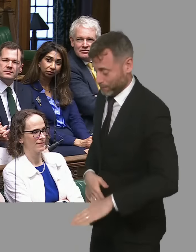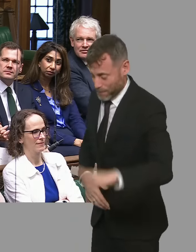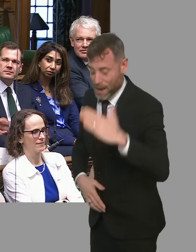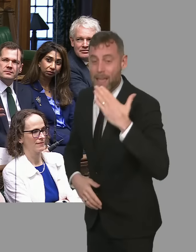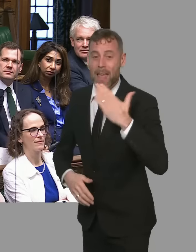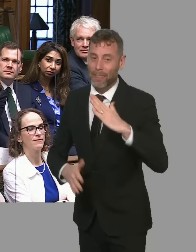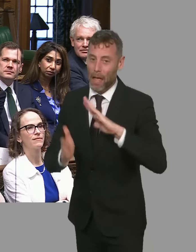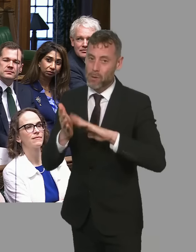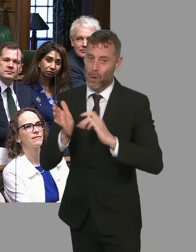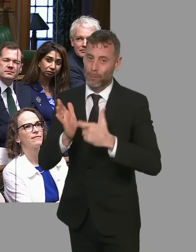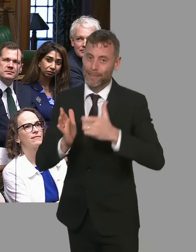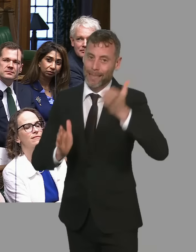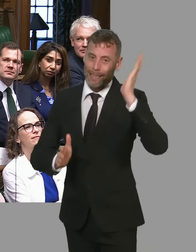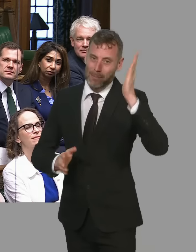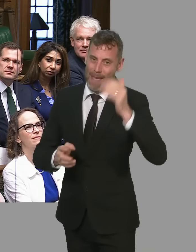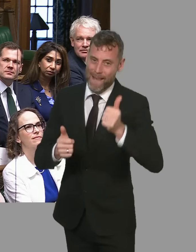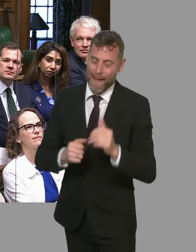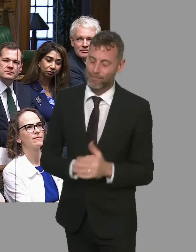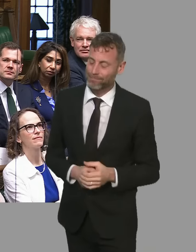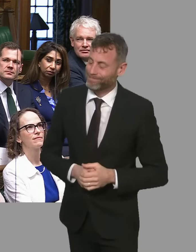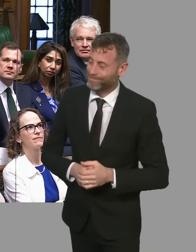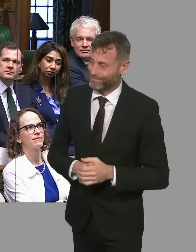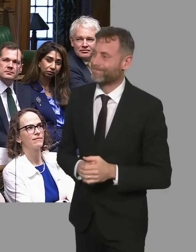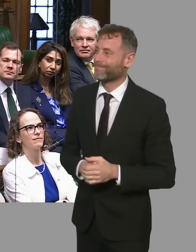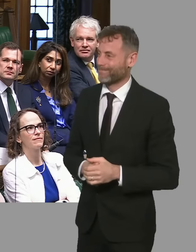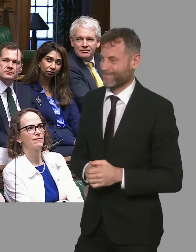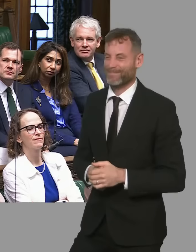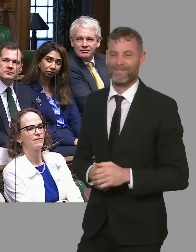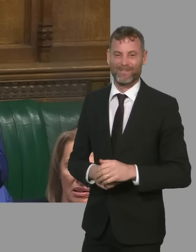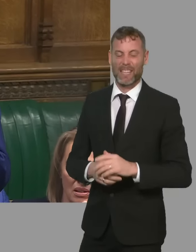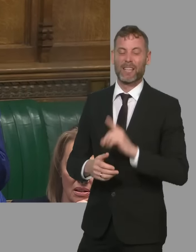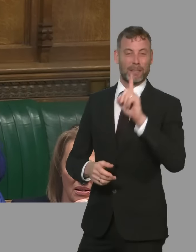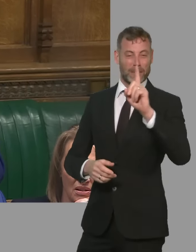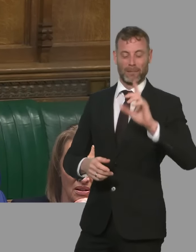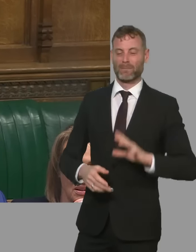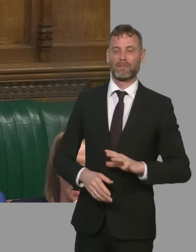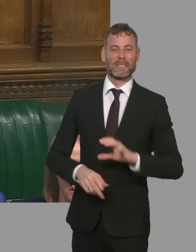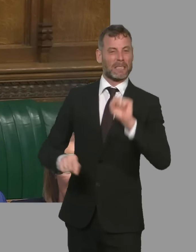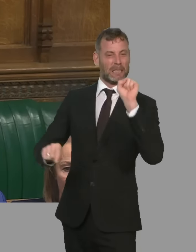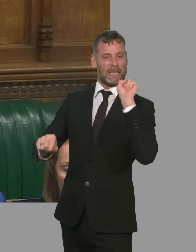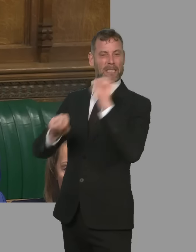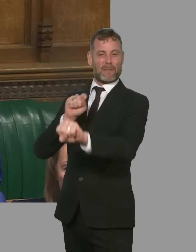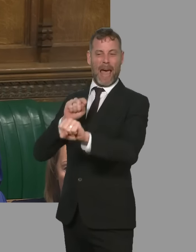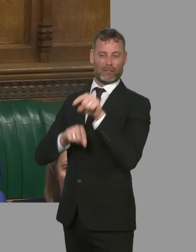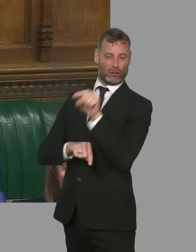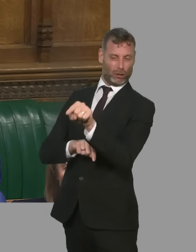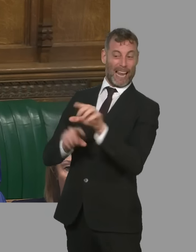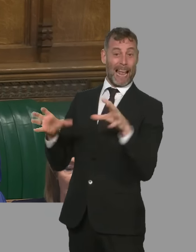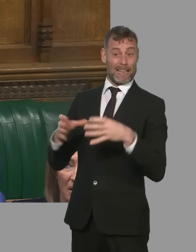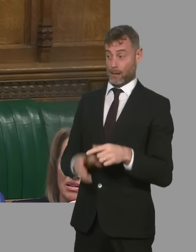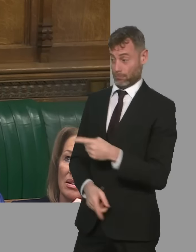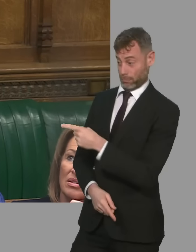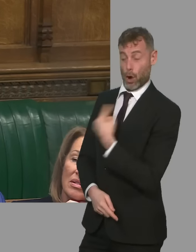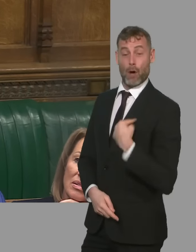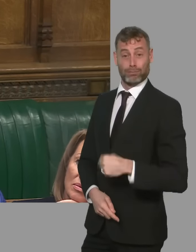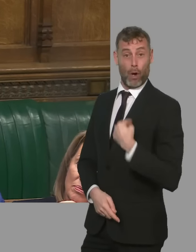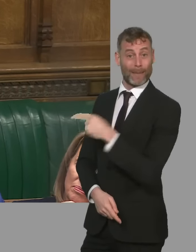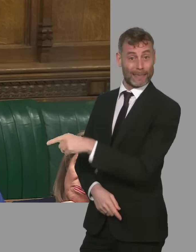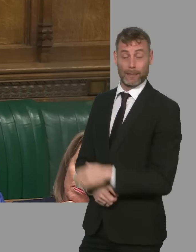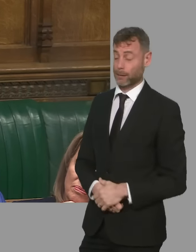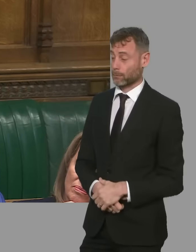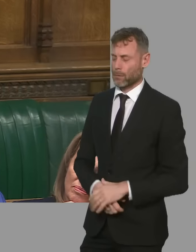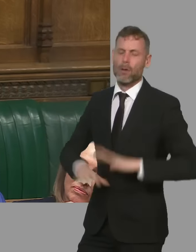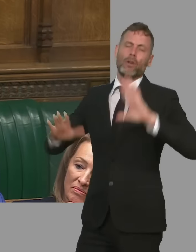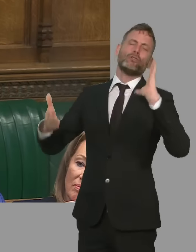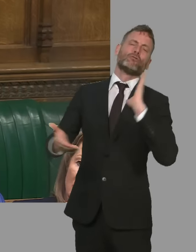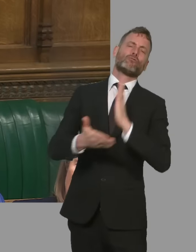Smash the gangs. That is what the Prime Minister promised us. Trust me, I will stop the boats from coming. But 70,000